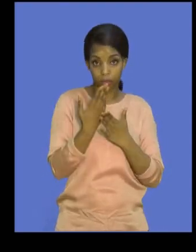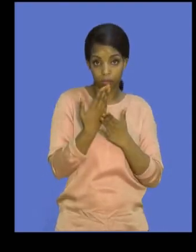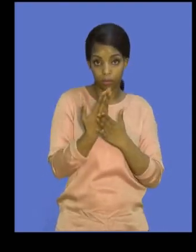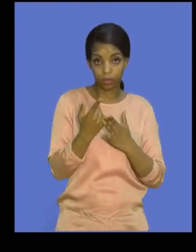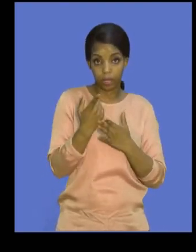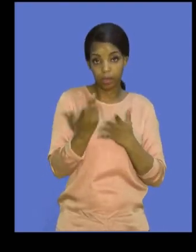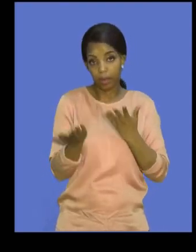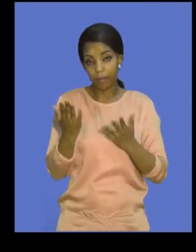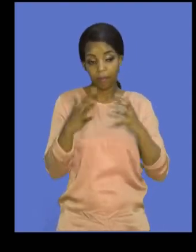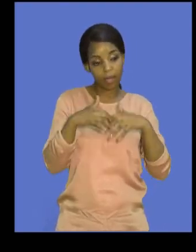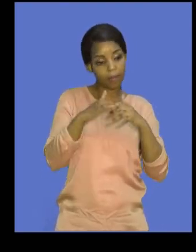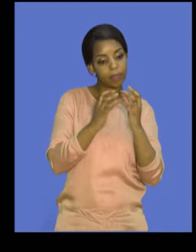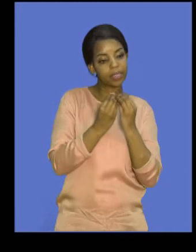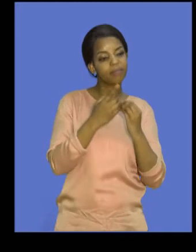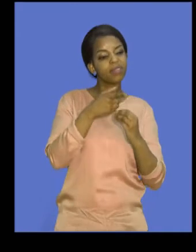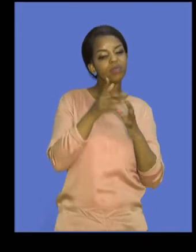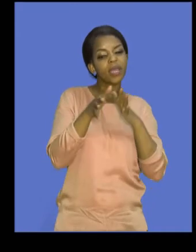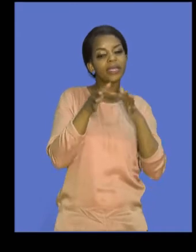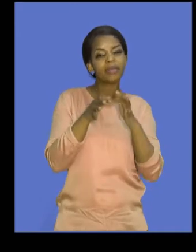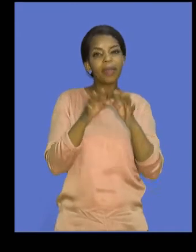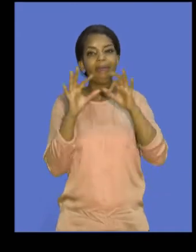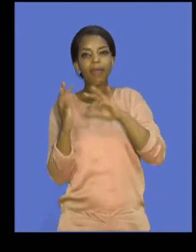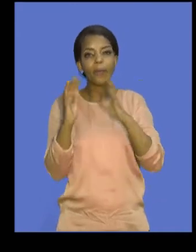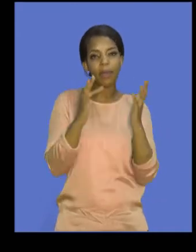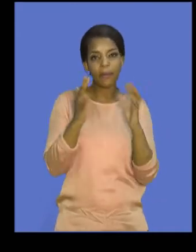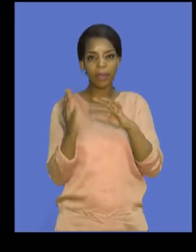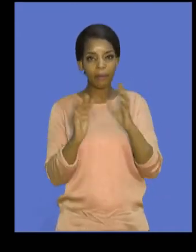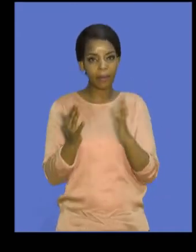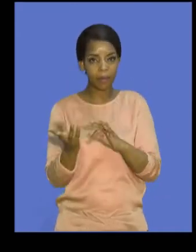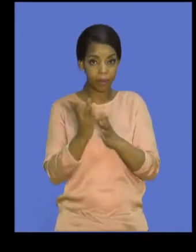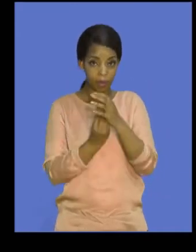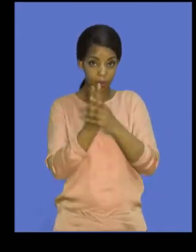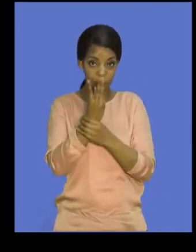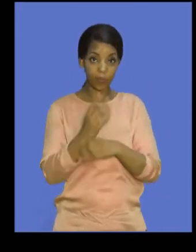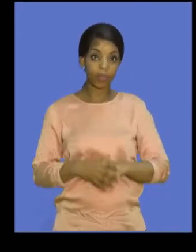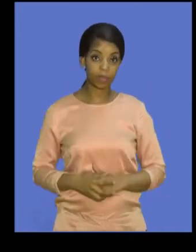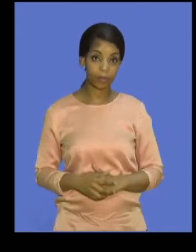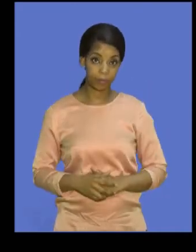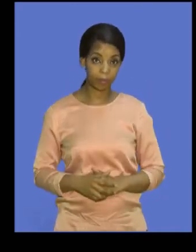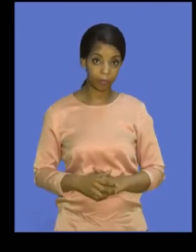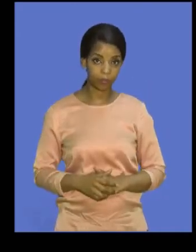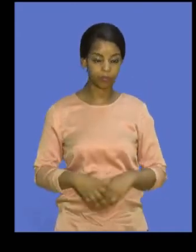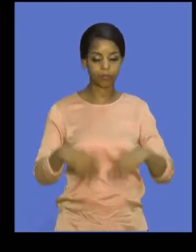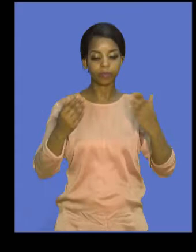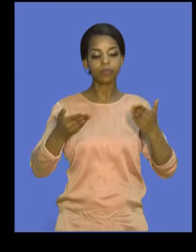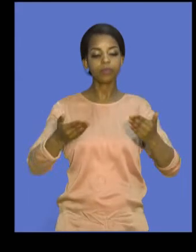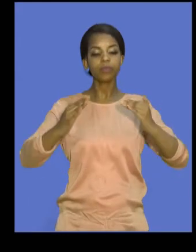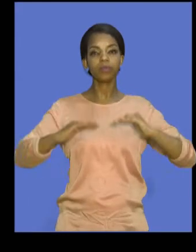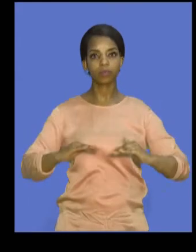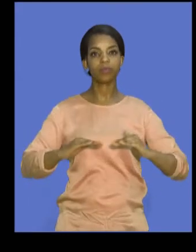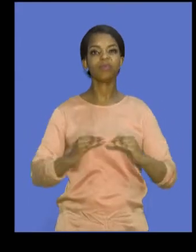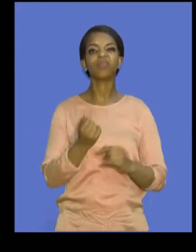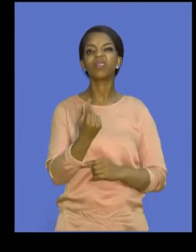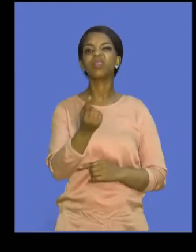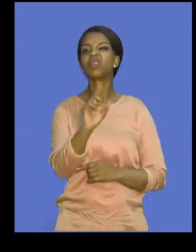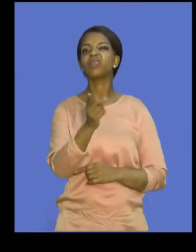or to predict this growth that we are talking about. And then we're going to also pin this growth in